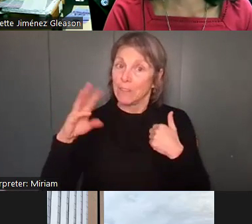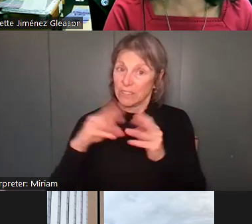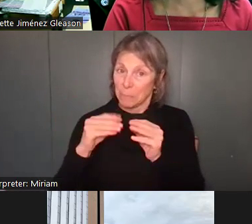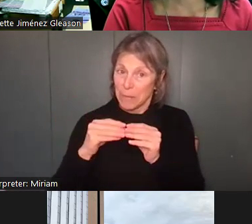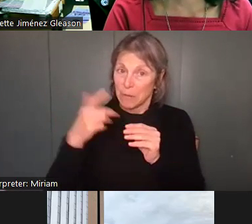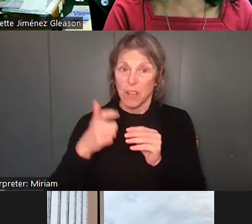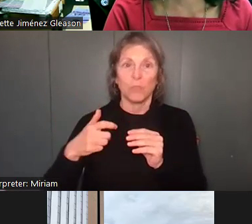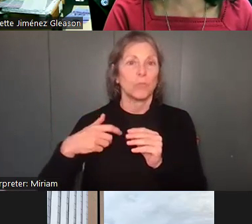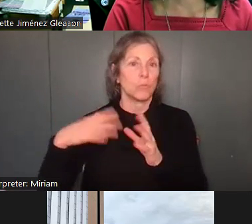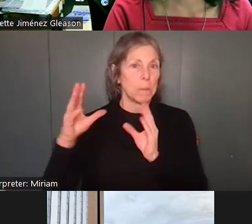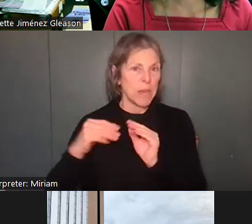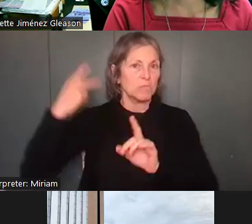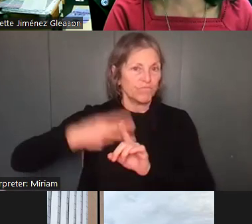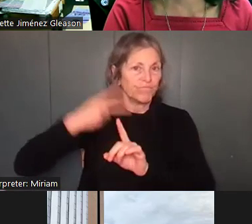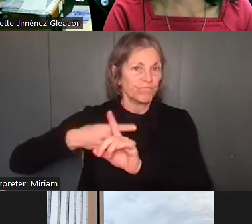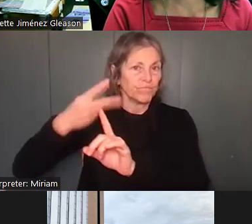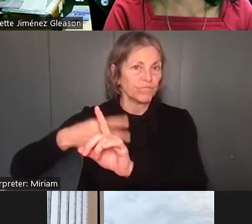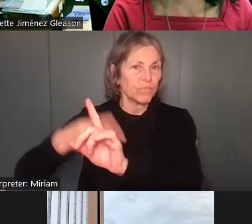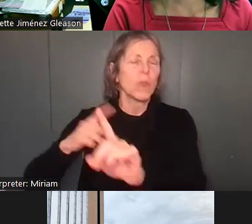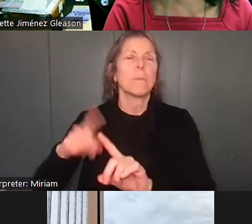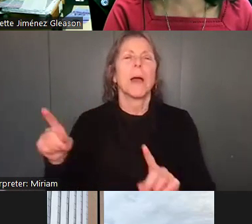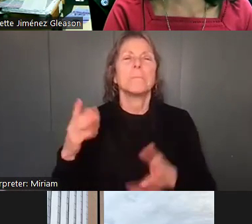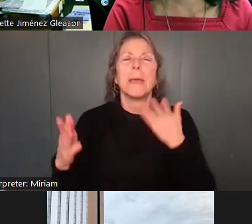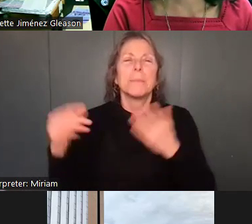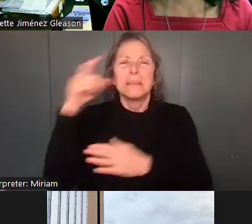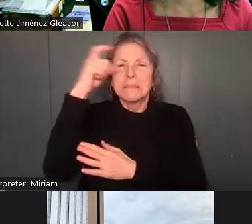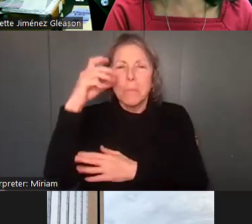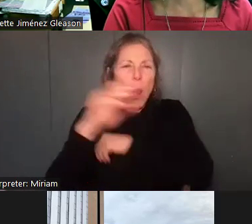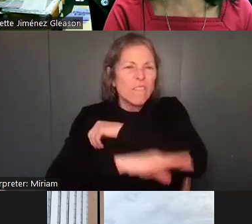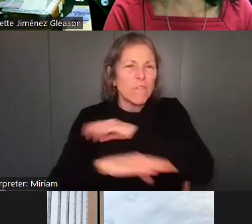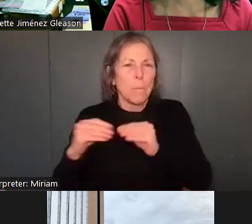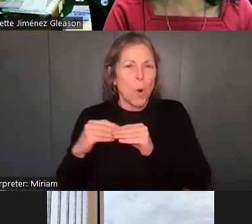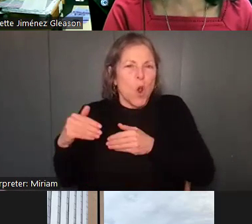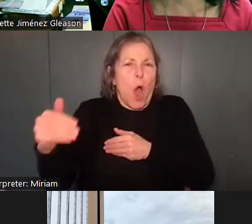month, but they might be a little crunched in summer and fall, right? Because I think it would